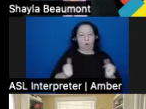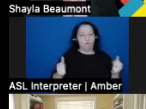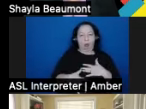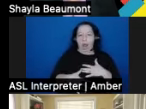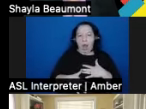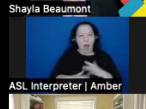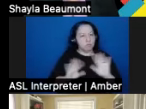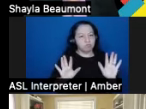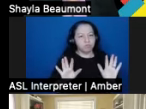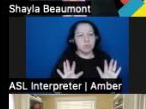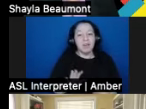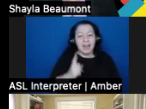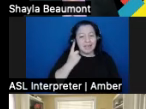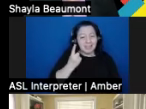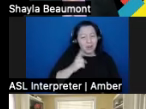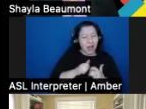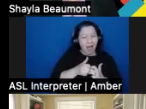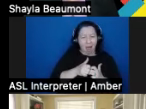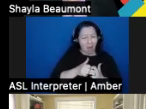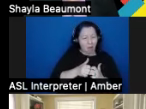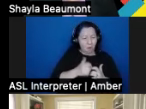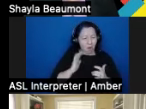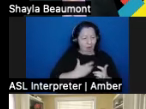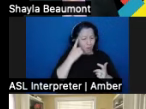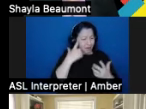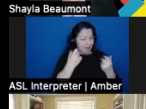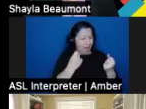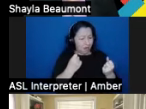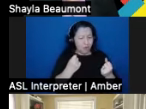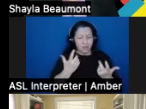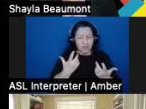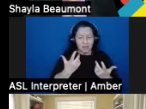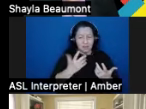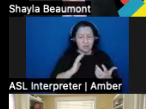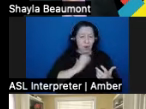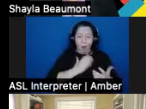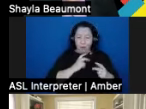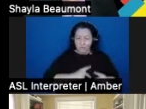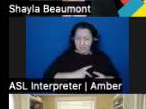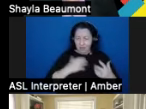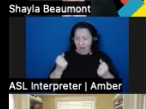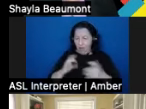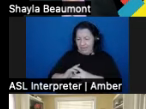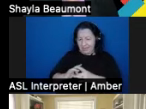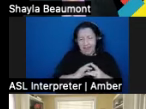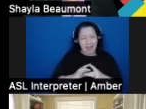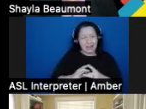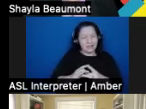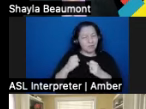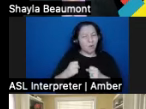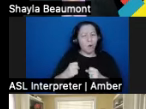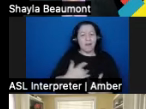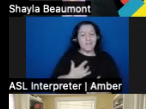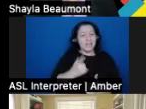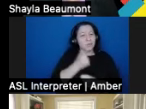how linked our mental health and our mental wellness is to our physical health and our physical like feelings of safety,